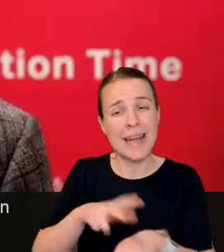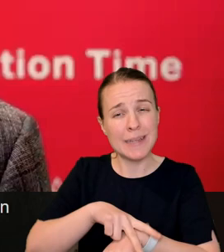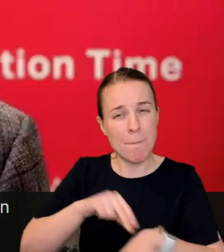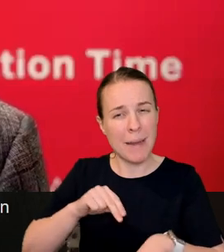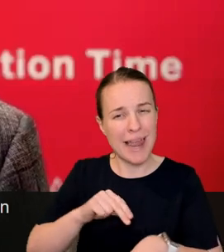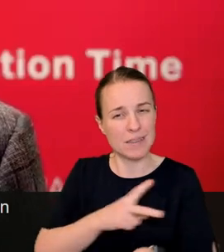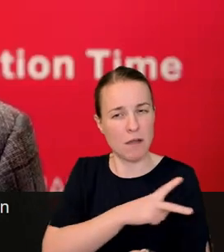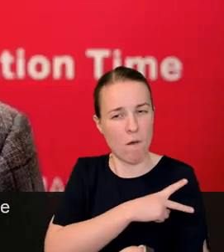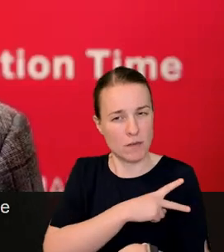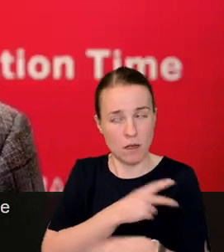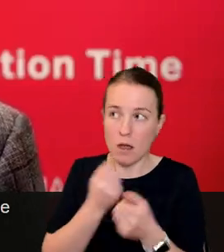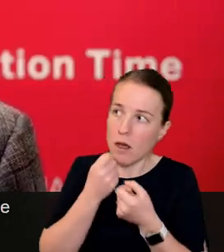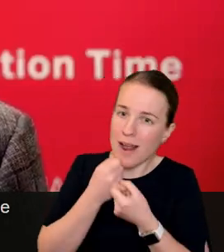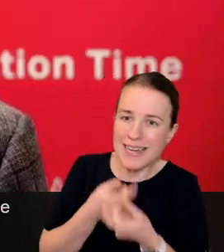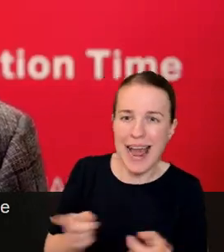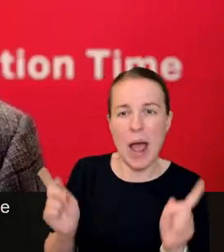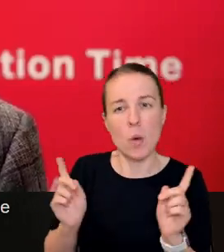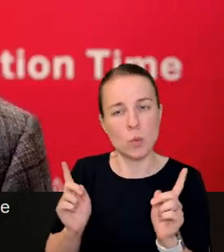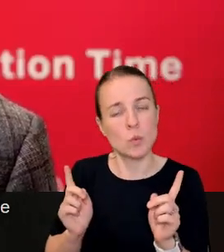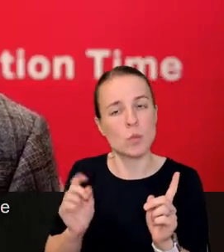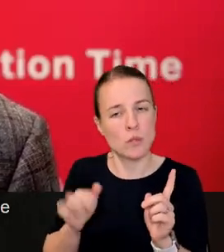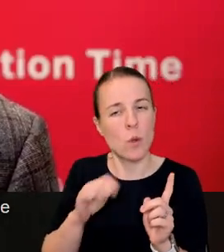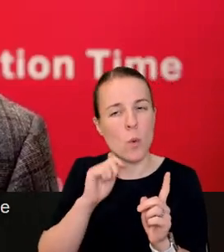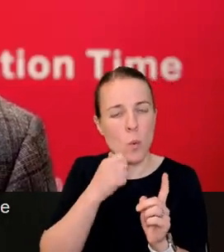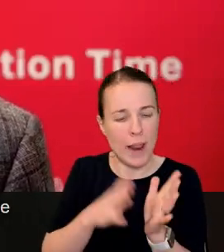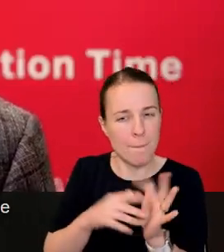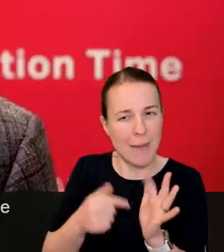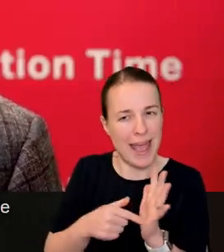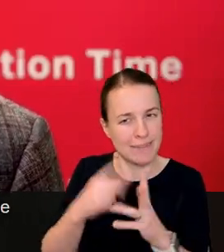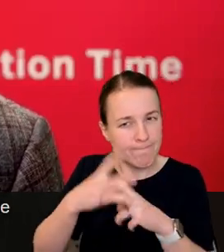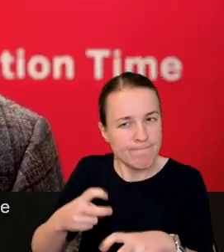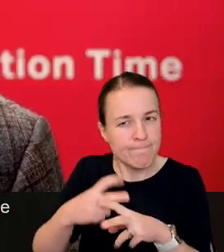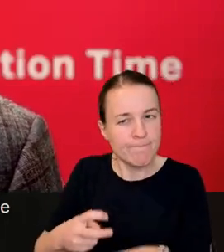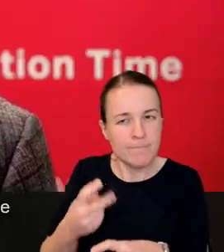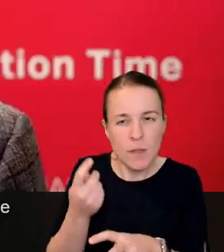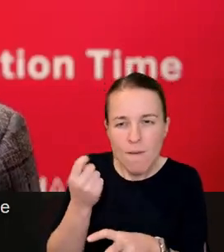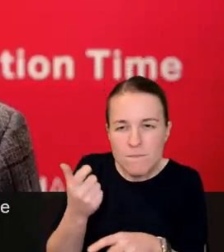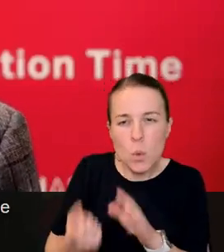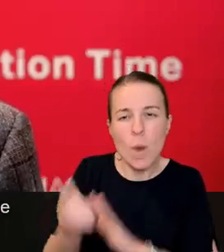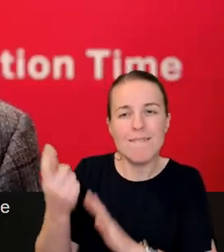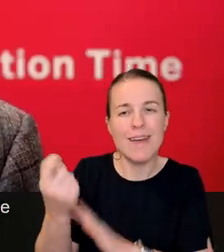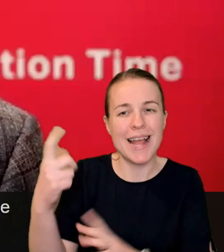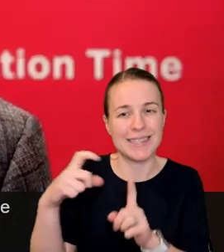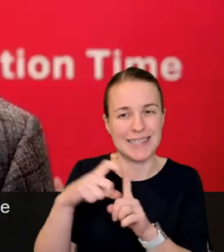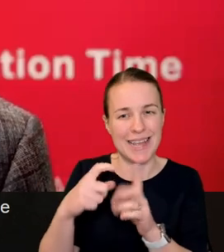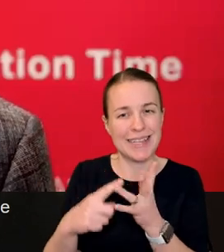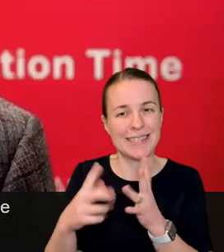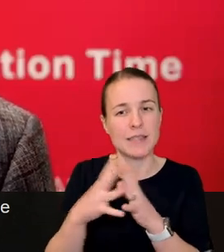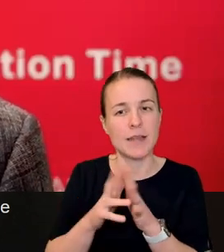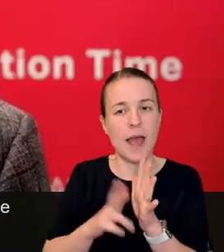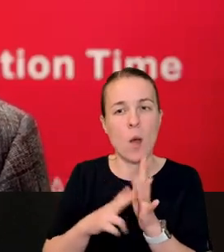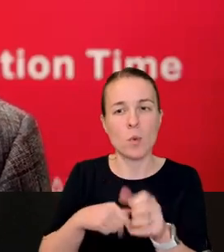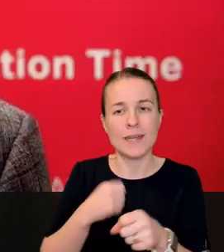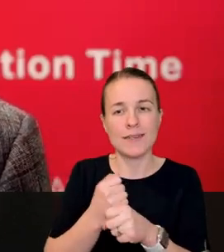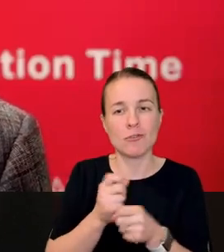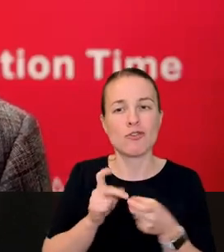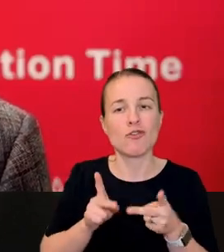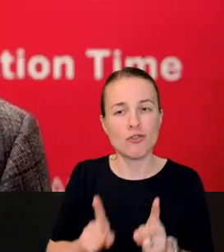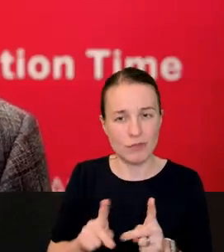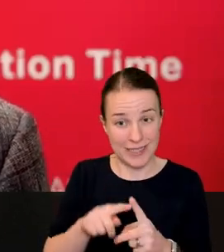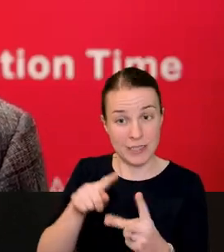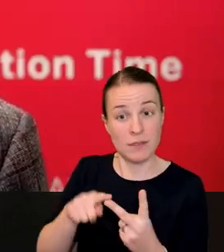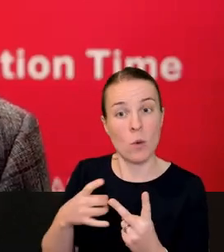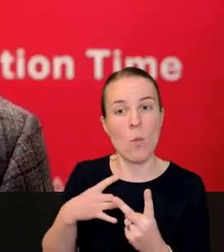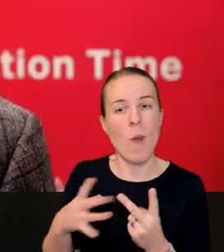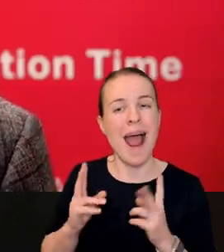would be investigating a number of events that took place at Downing Street and Whitehall in the last 2 years.